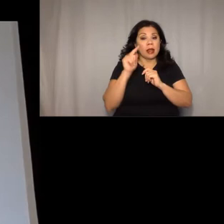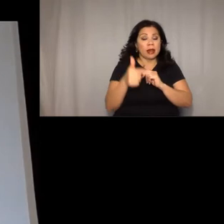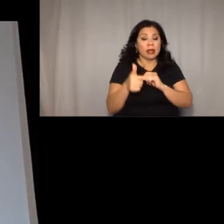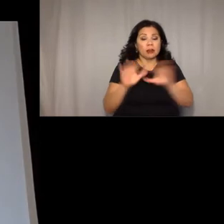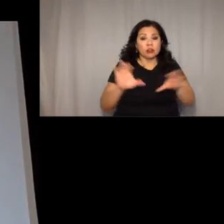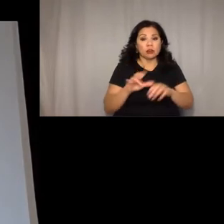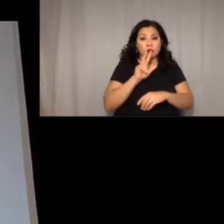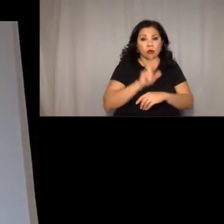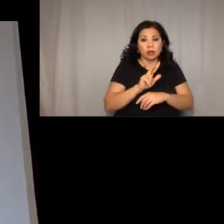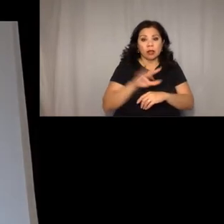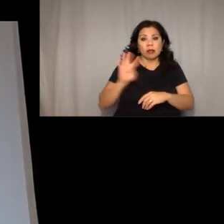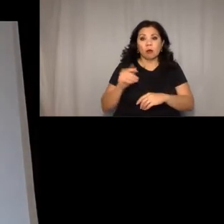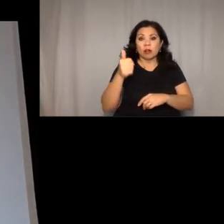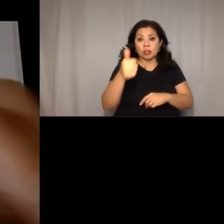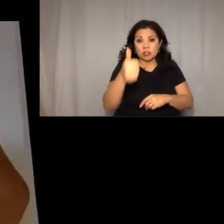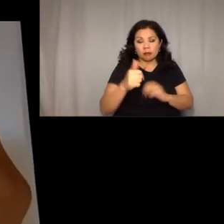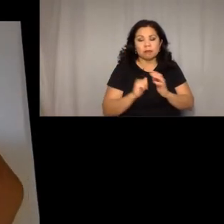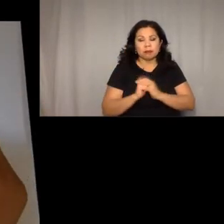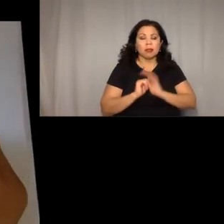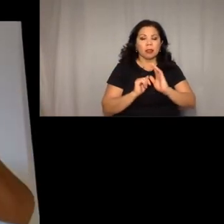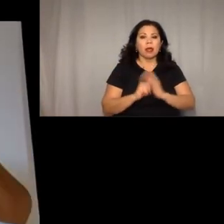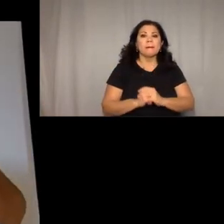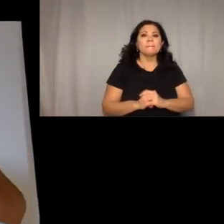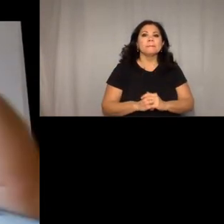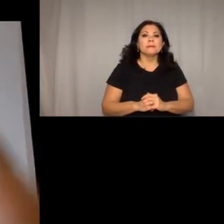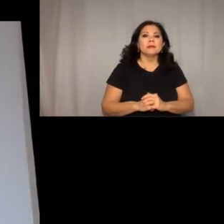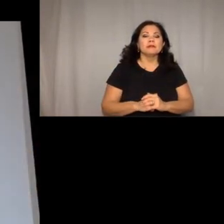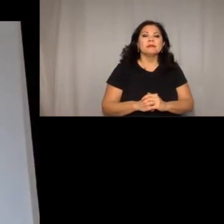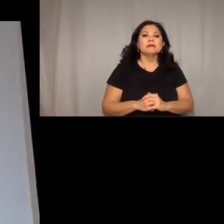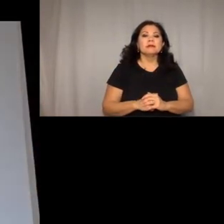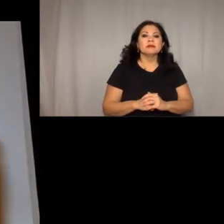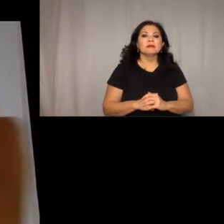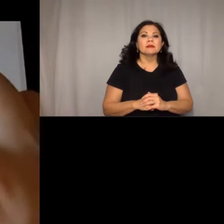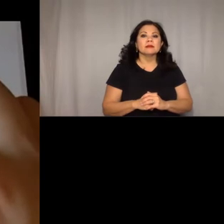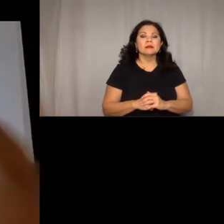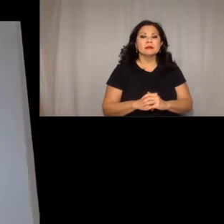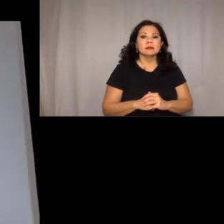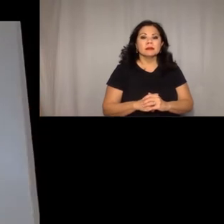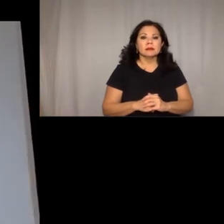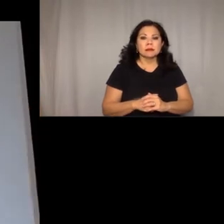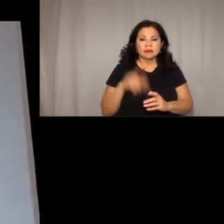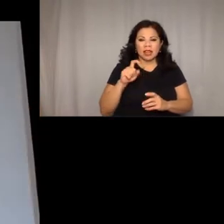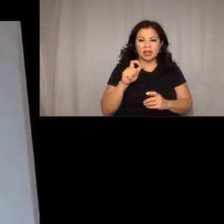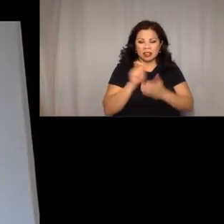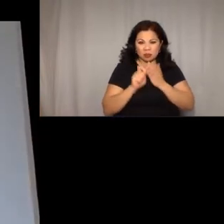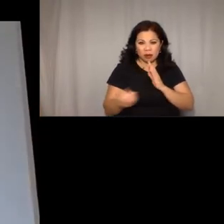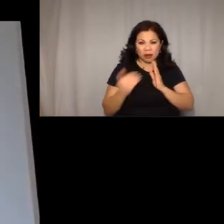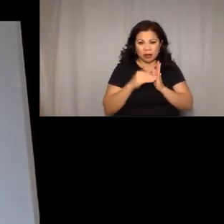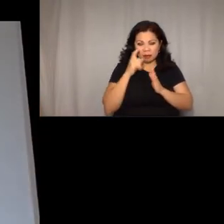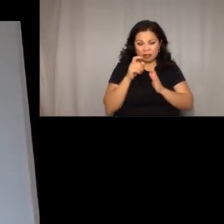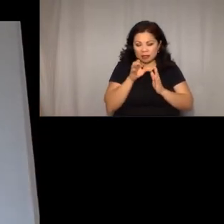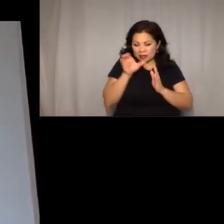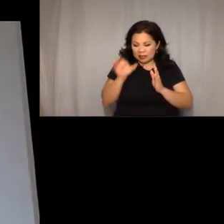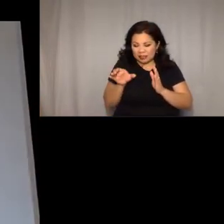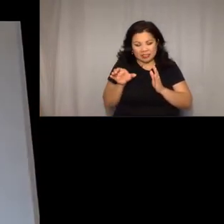3 and 4 after. Okay. I forgot the equal signs. I had to rewrite it on this side because it didn't look like we had